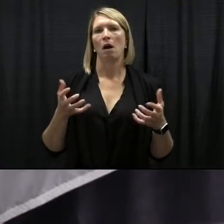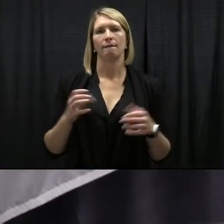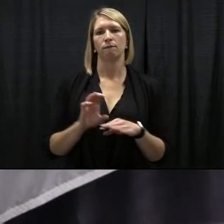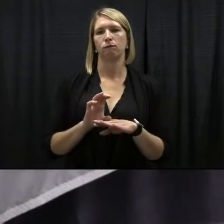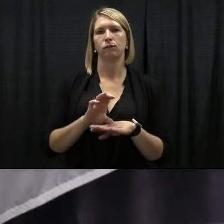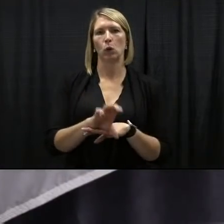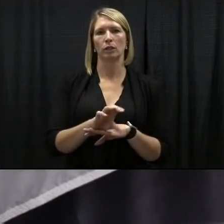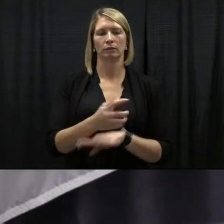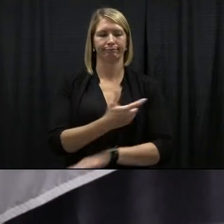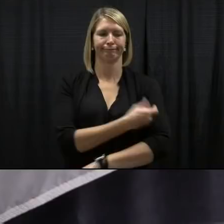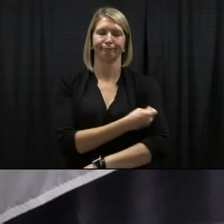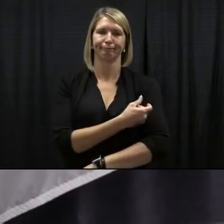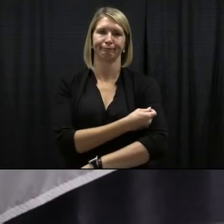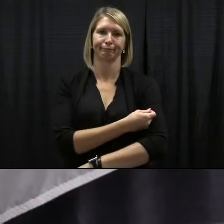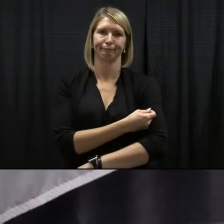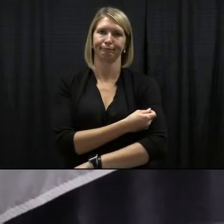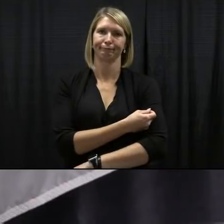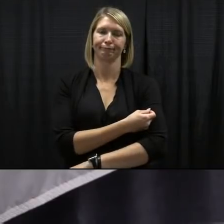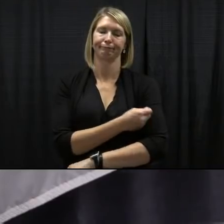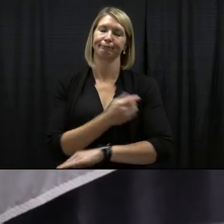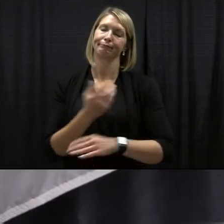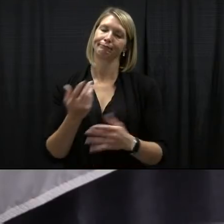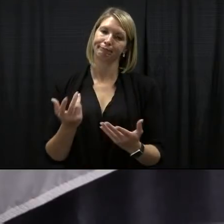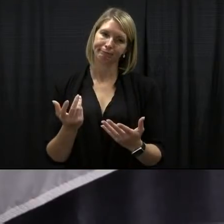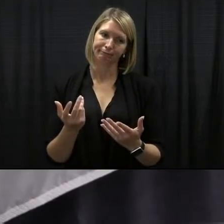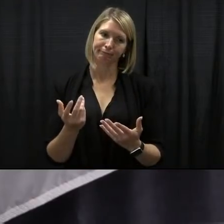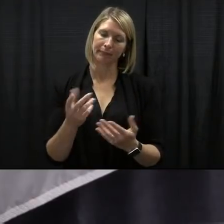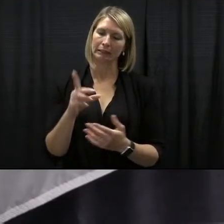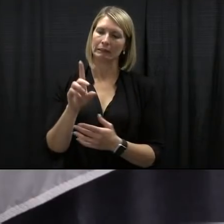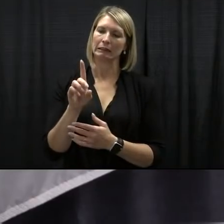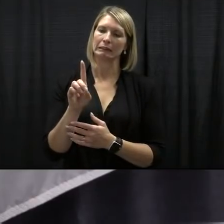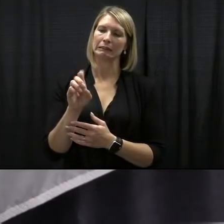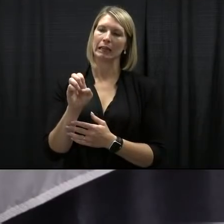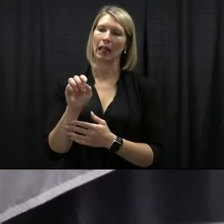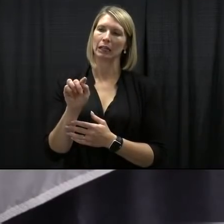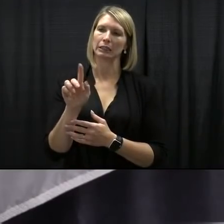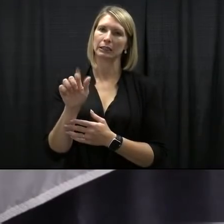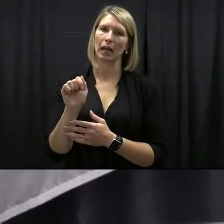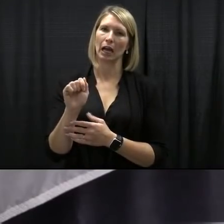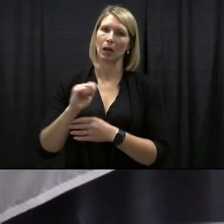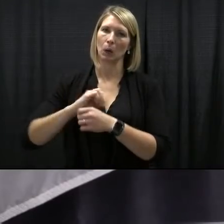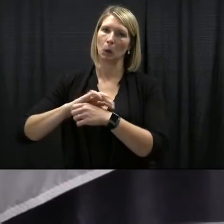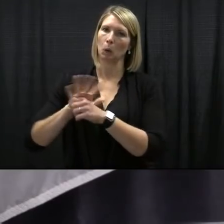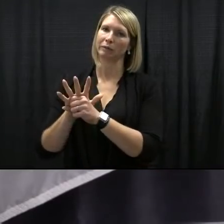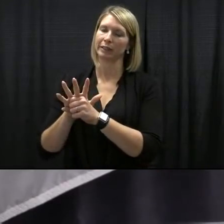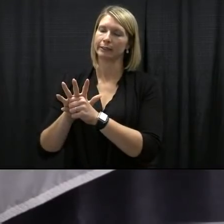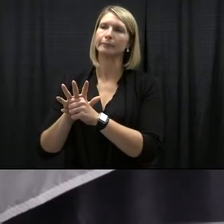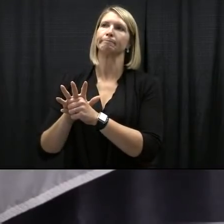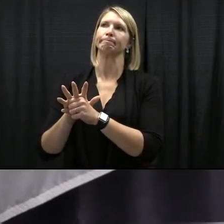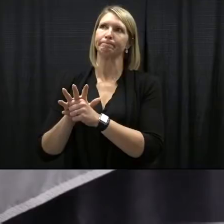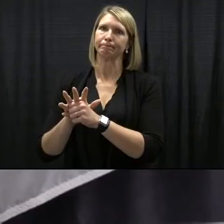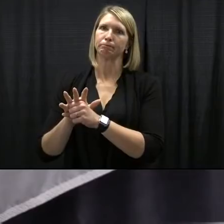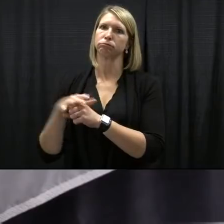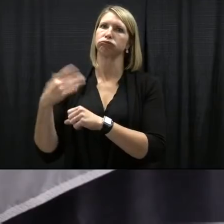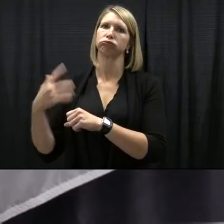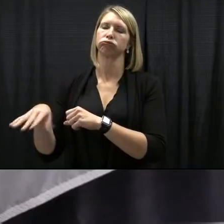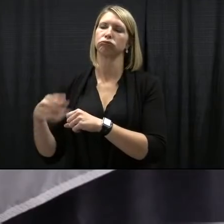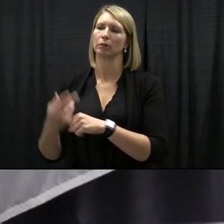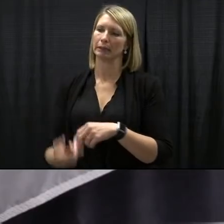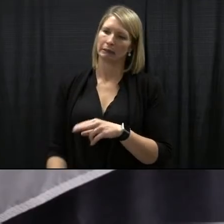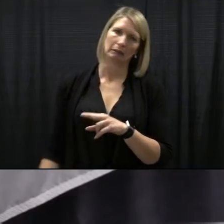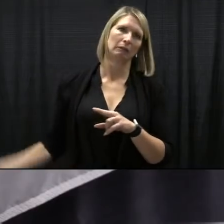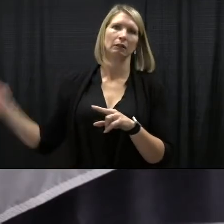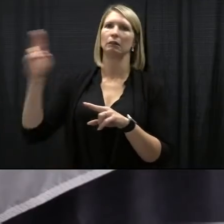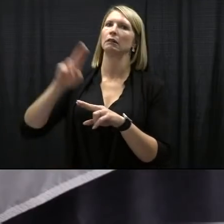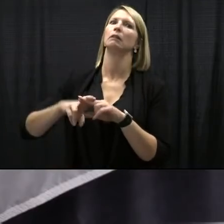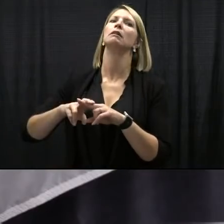as we've seen the Delta variant pushing the required number of required percentage of the